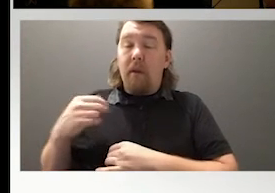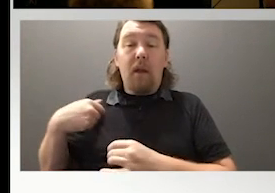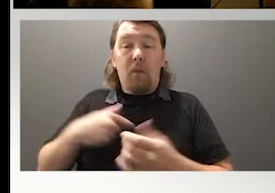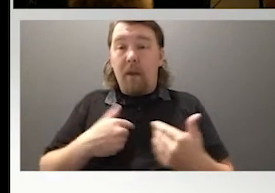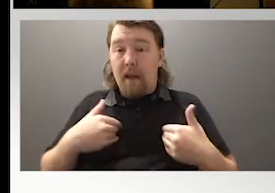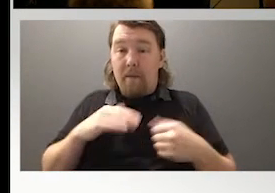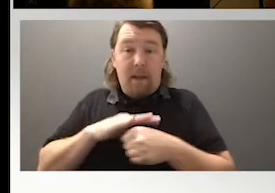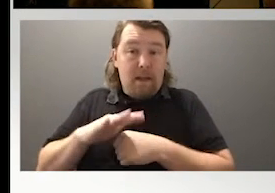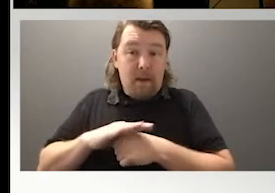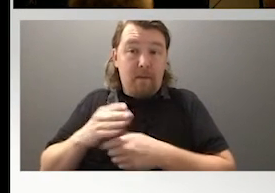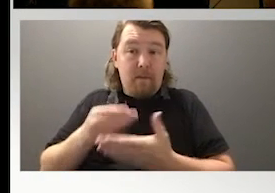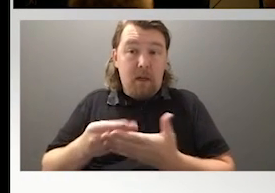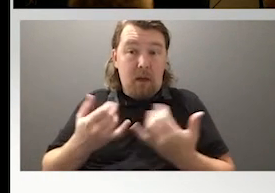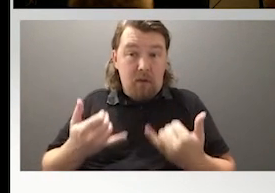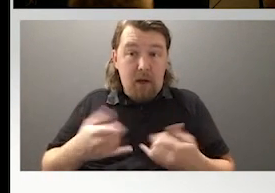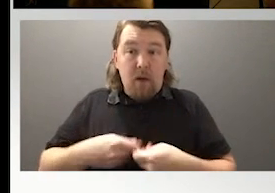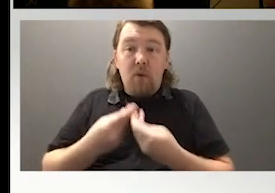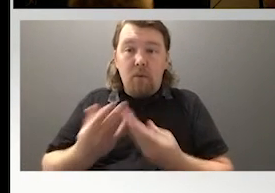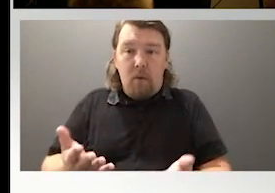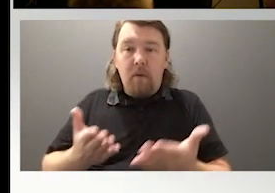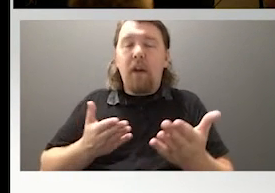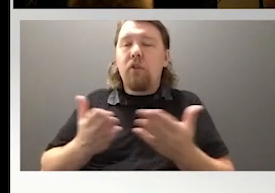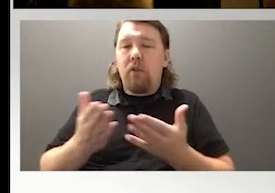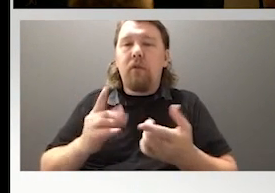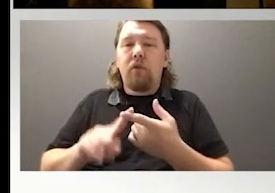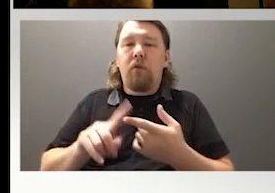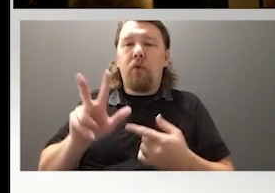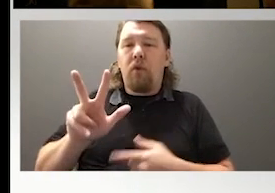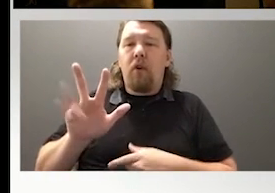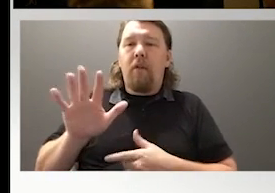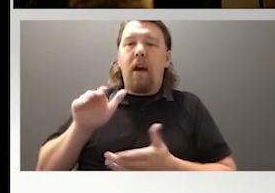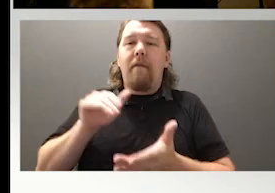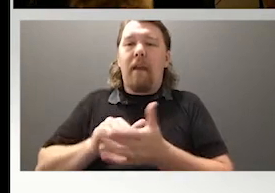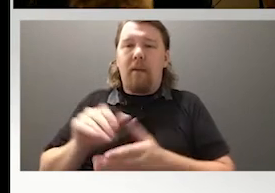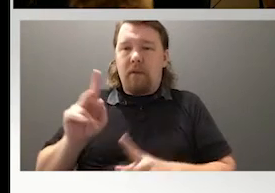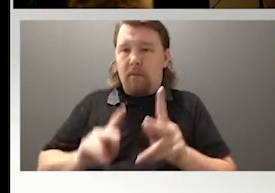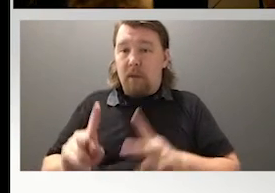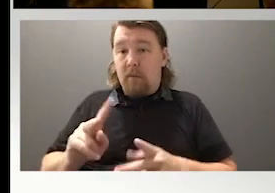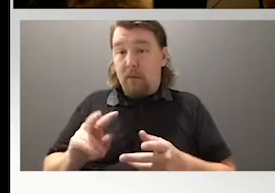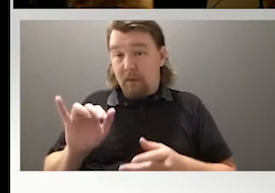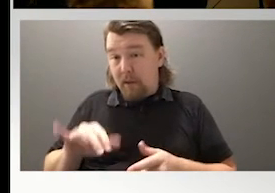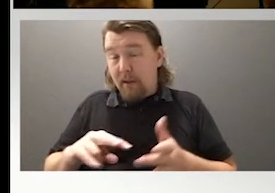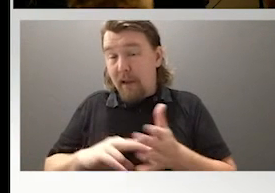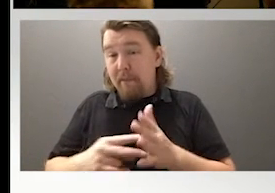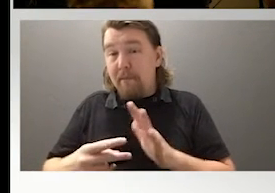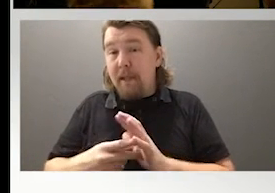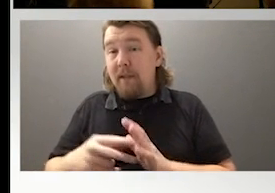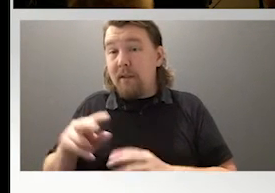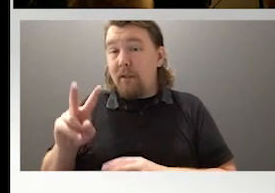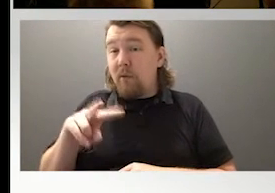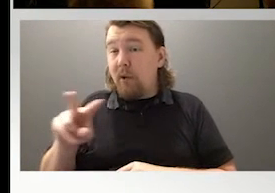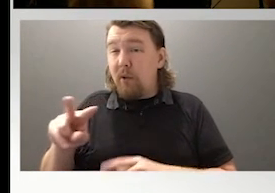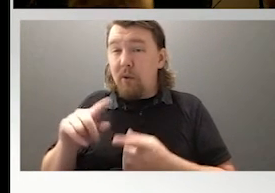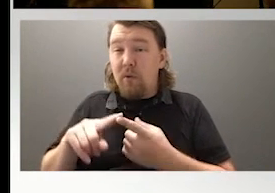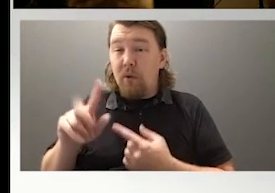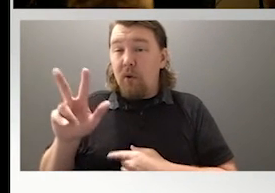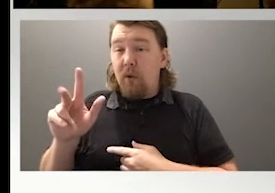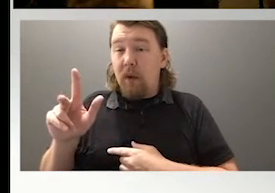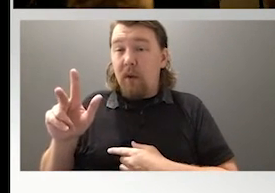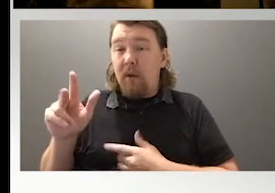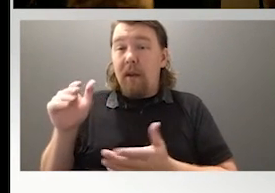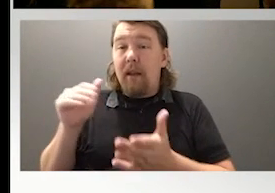budget right now to provide services to 35,000 people. That leaves 22 to 23